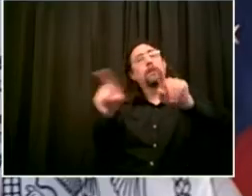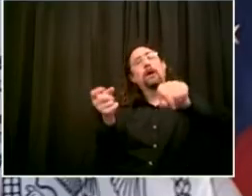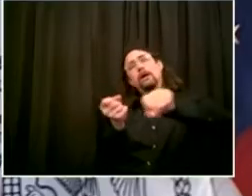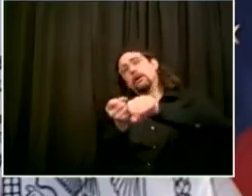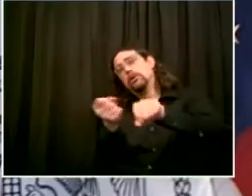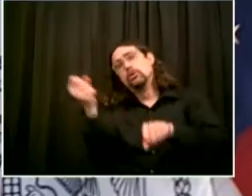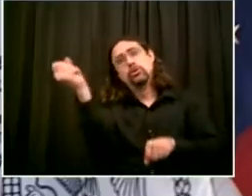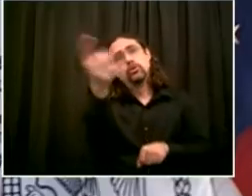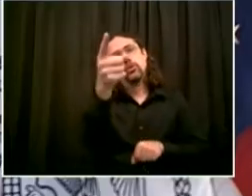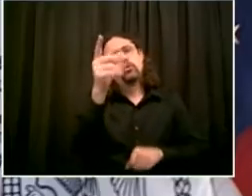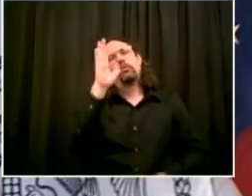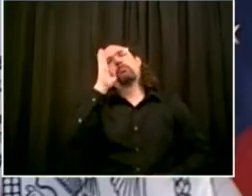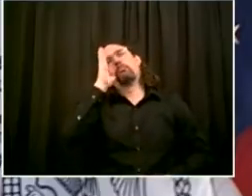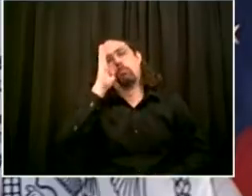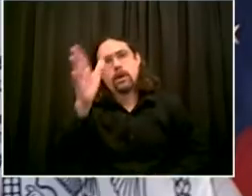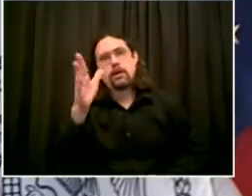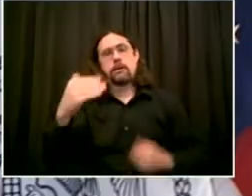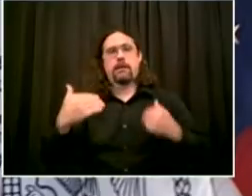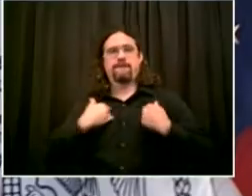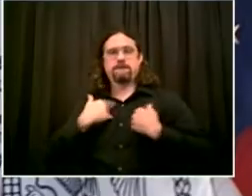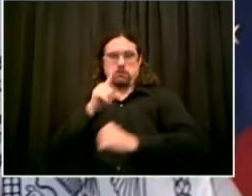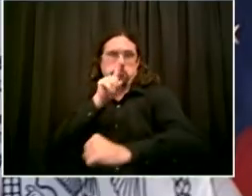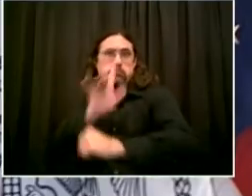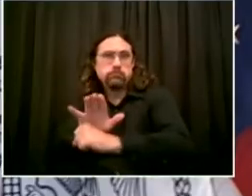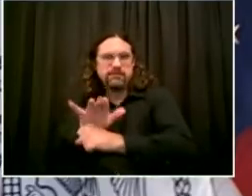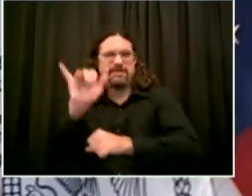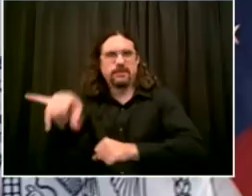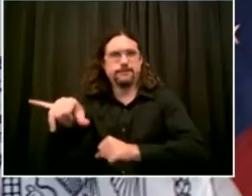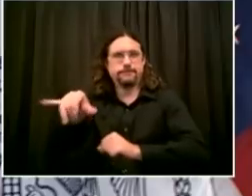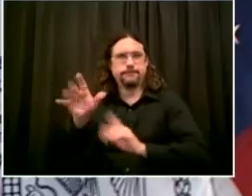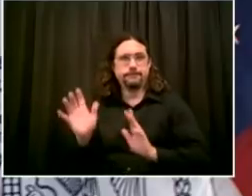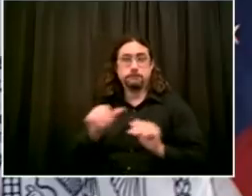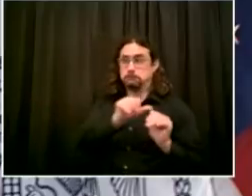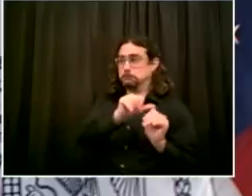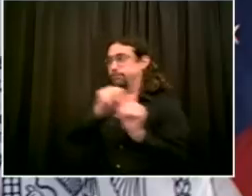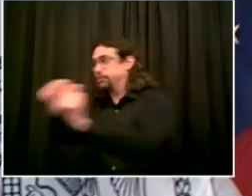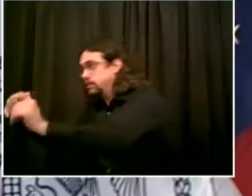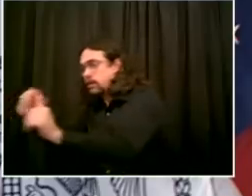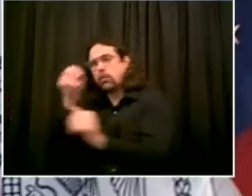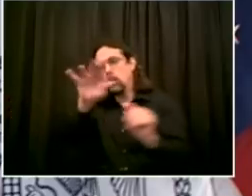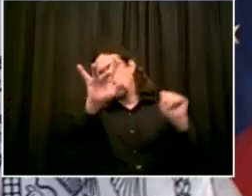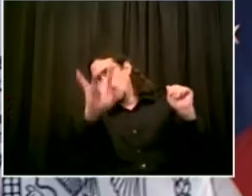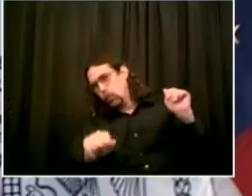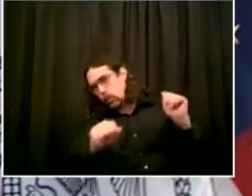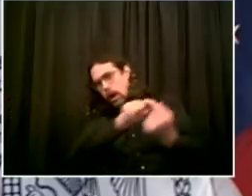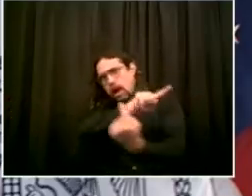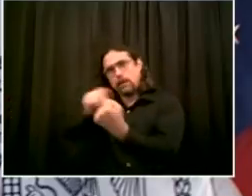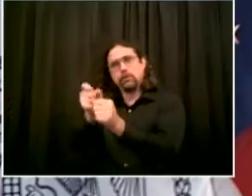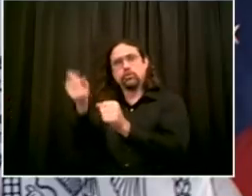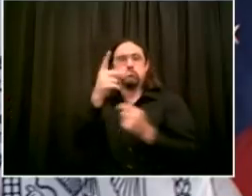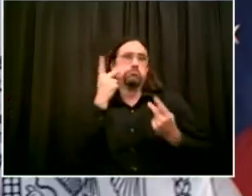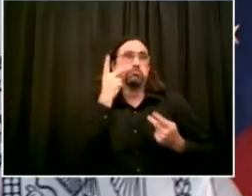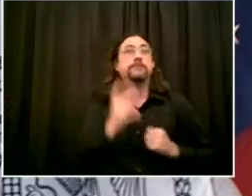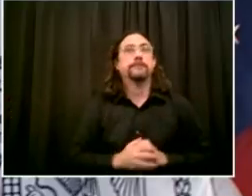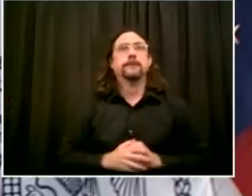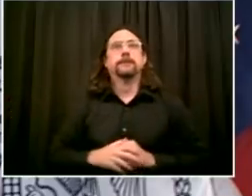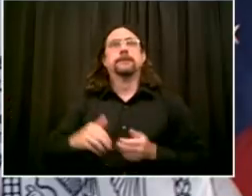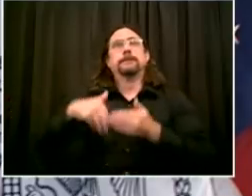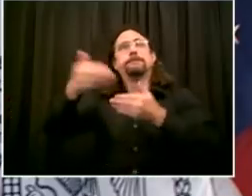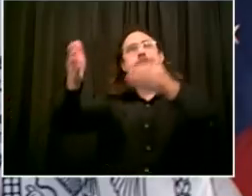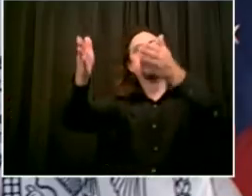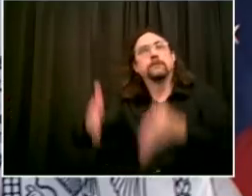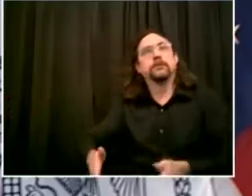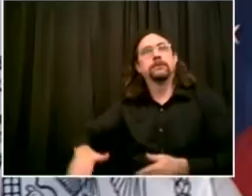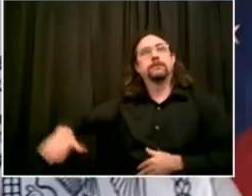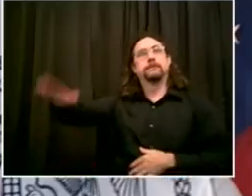of mine has a story out today describing problems and challenges that students have had with online learning at summer school.